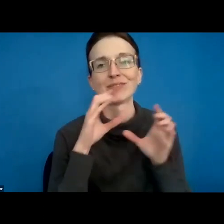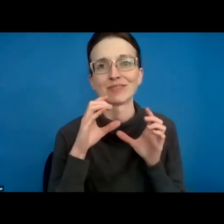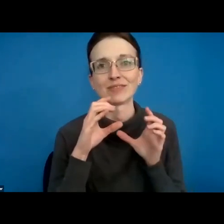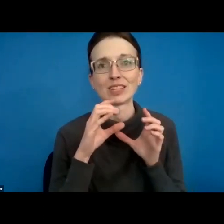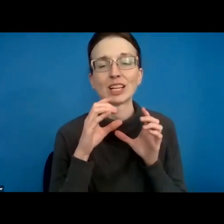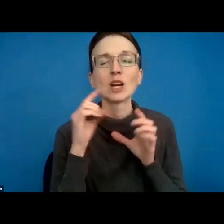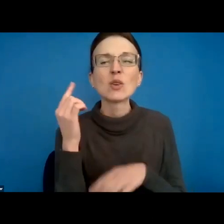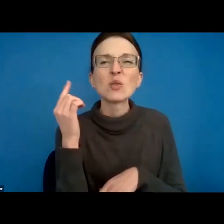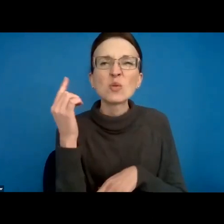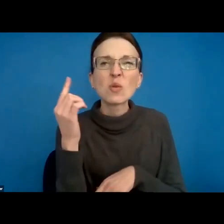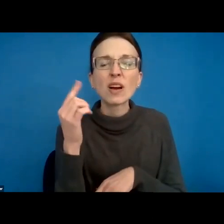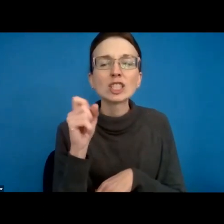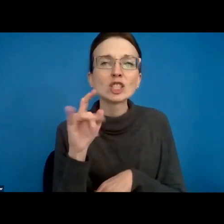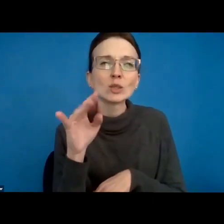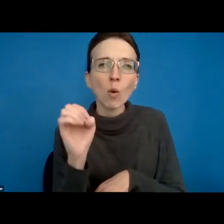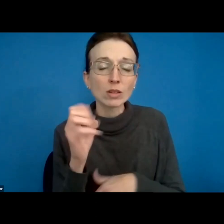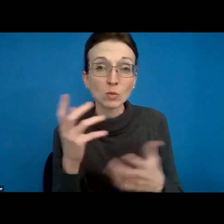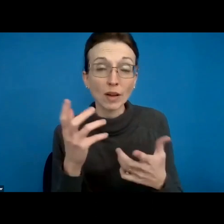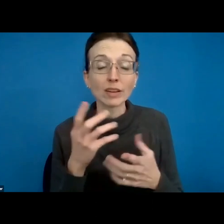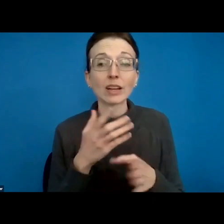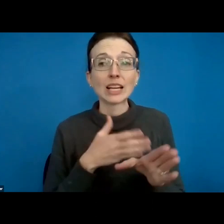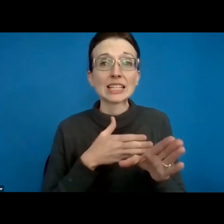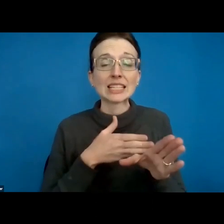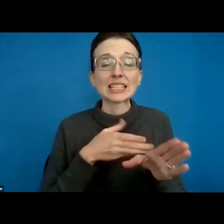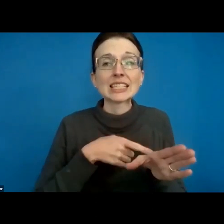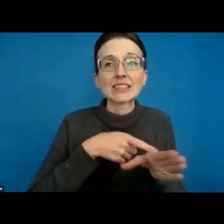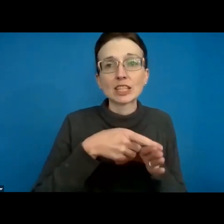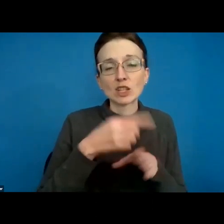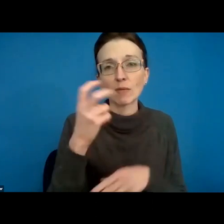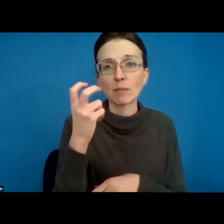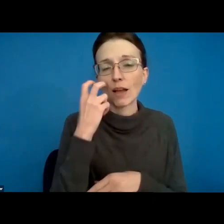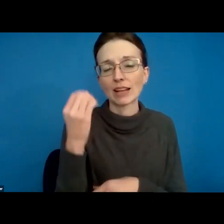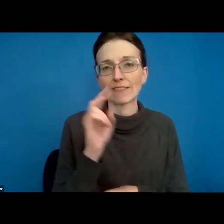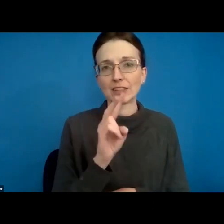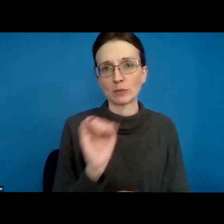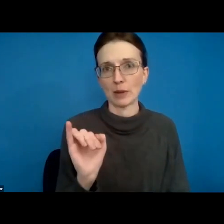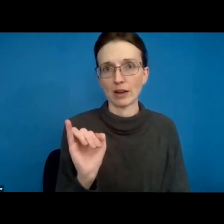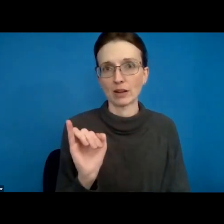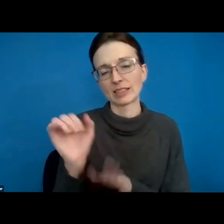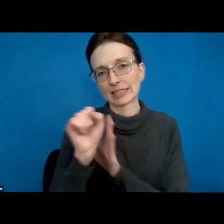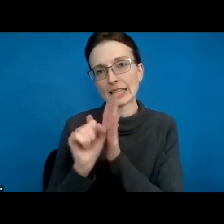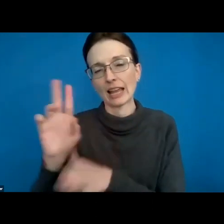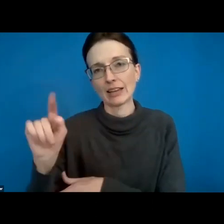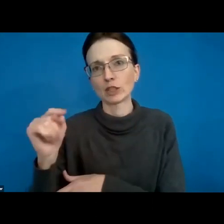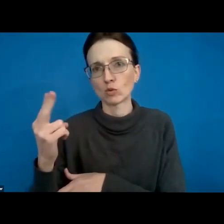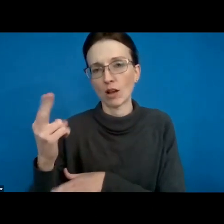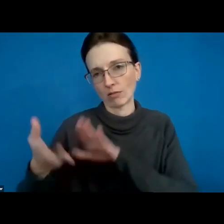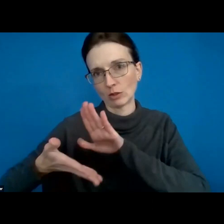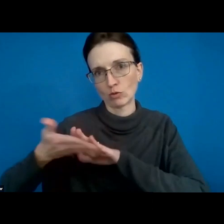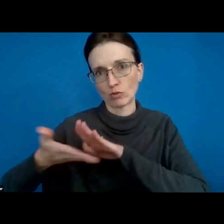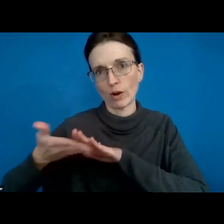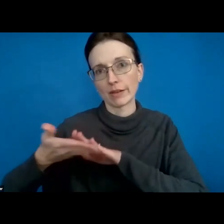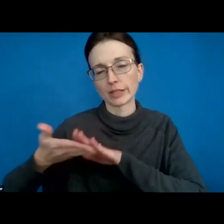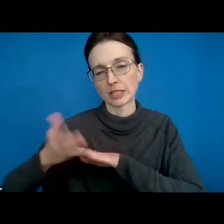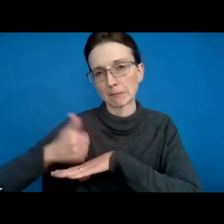I had was the Division of the Blind and Visually Impaired that the state of Utah provides,